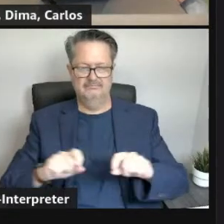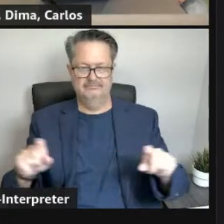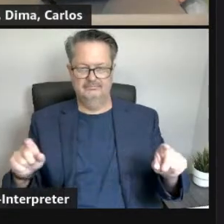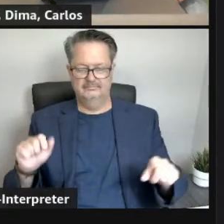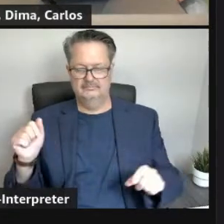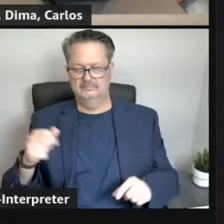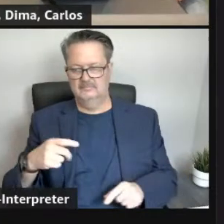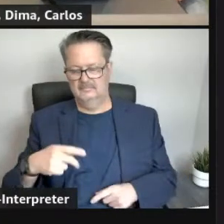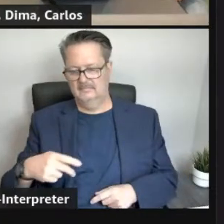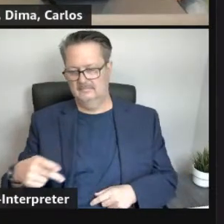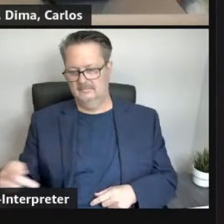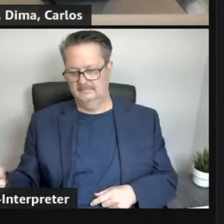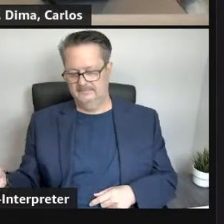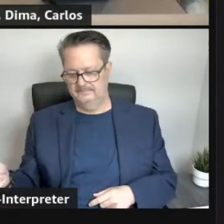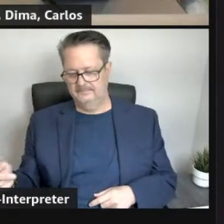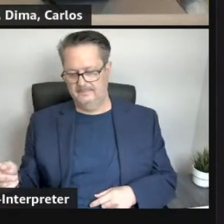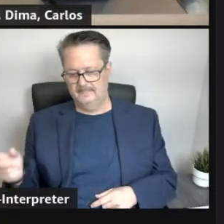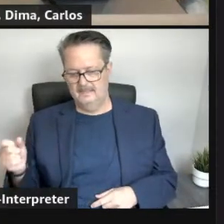So